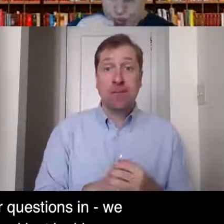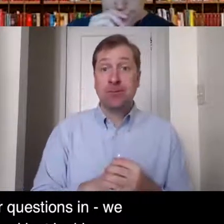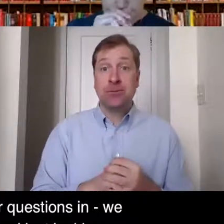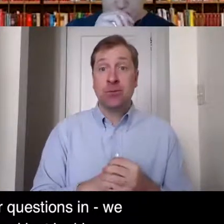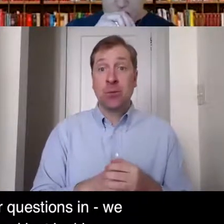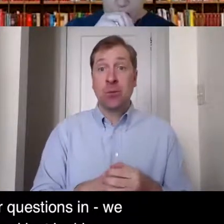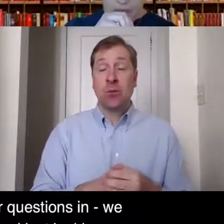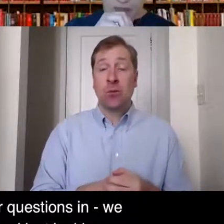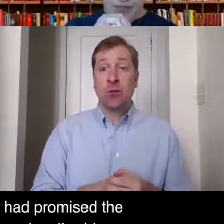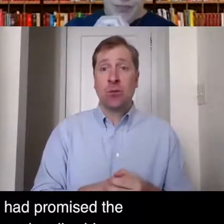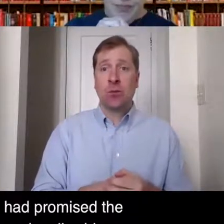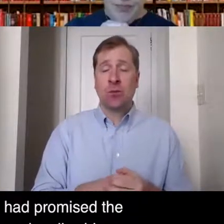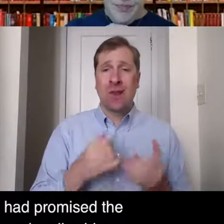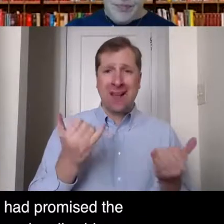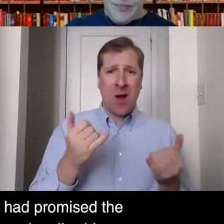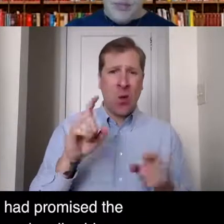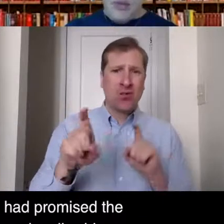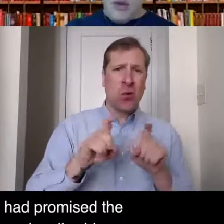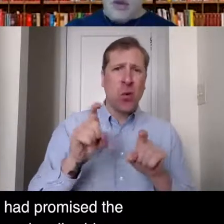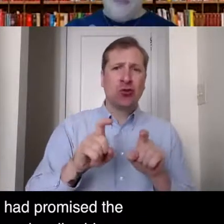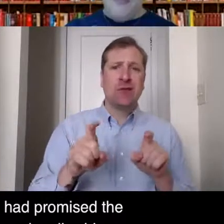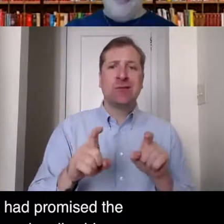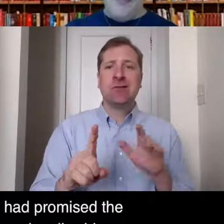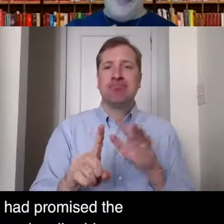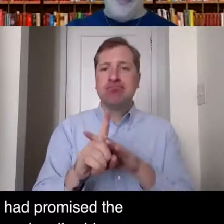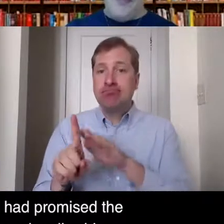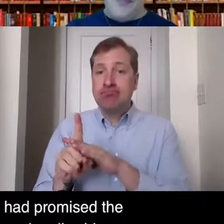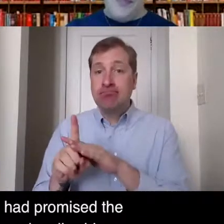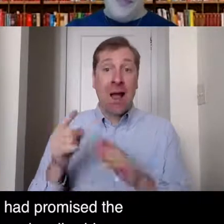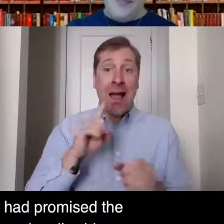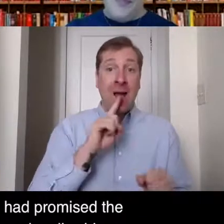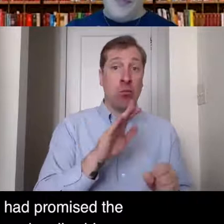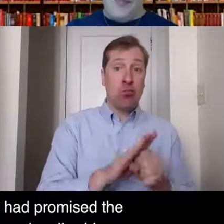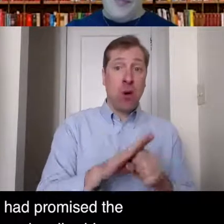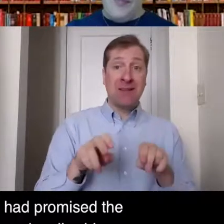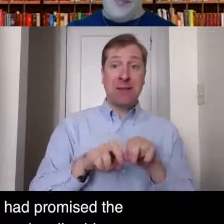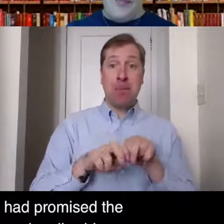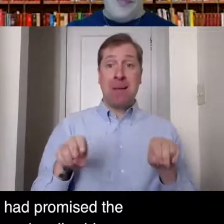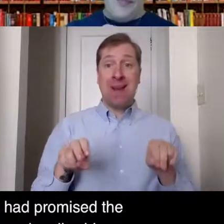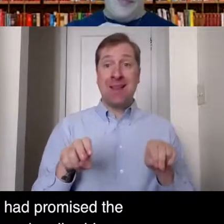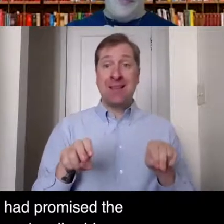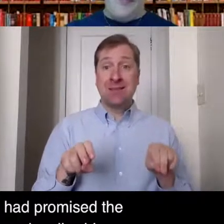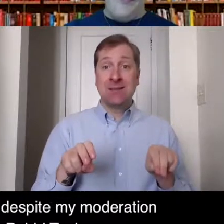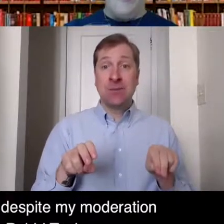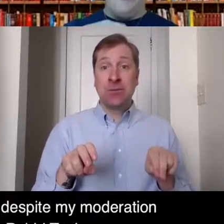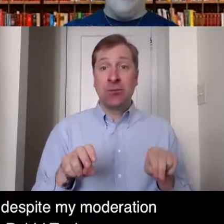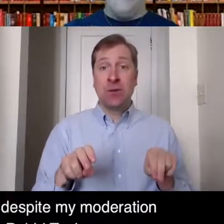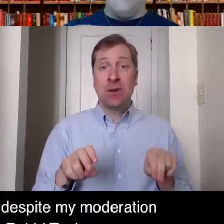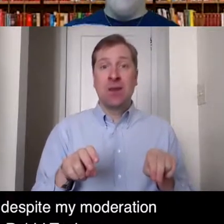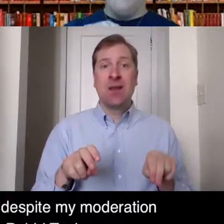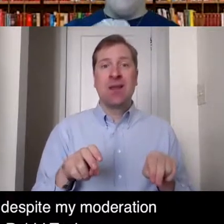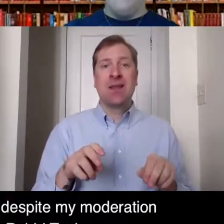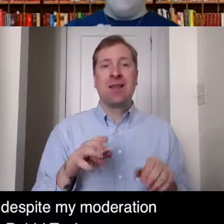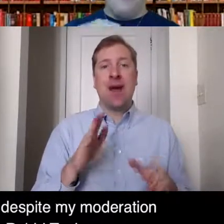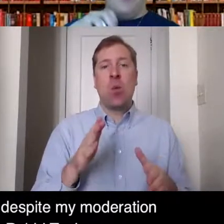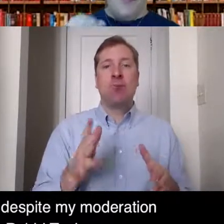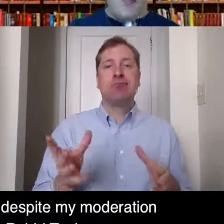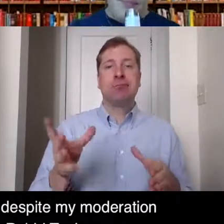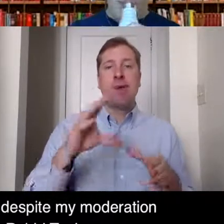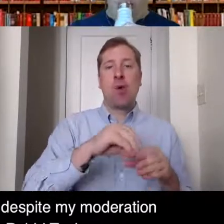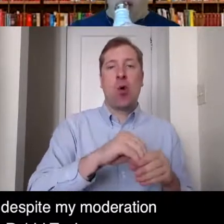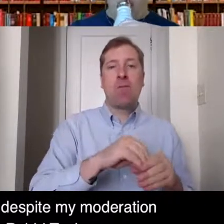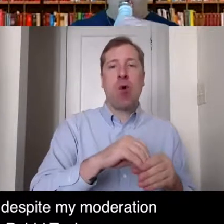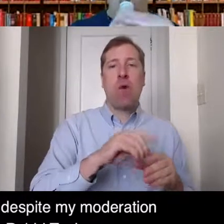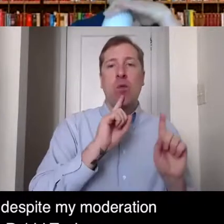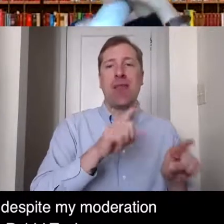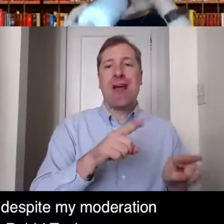looking as the questions come in, I had promised the panelists that I might occasionally chime in as part of answers as